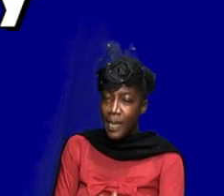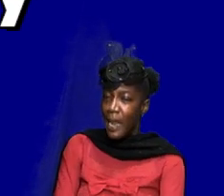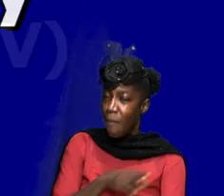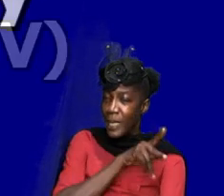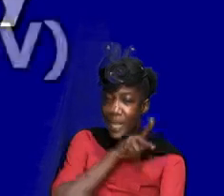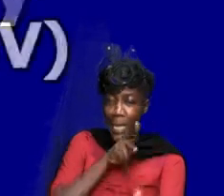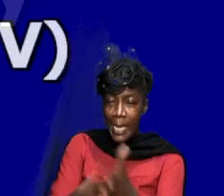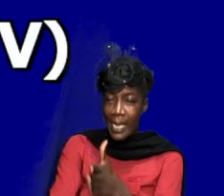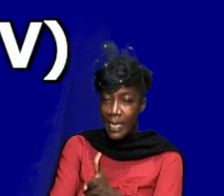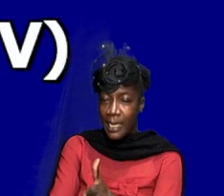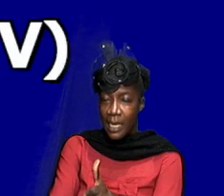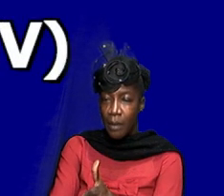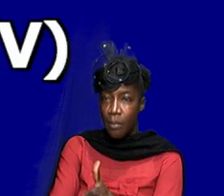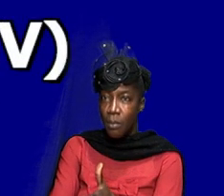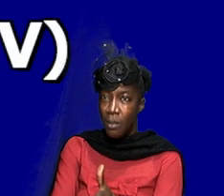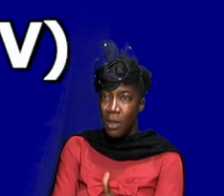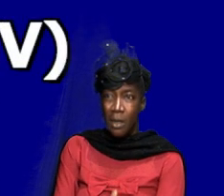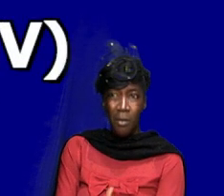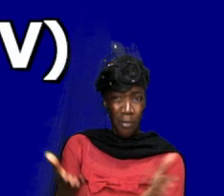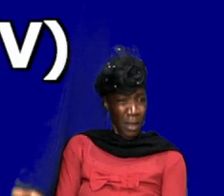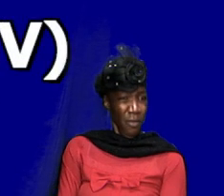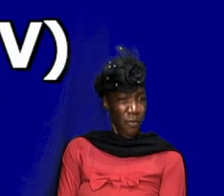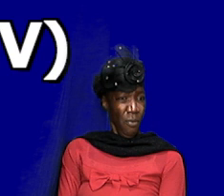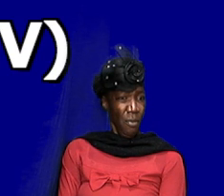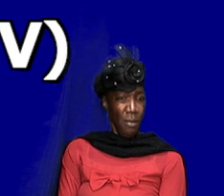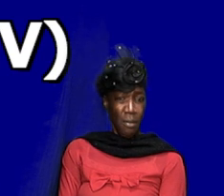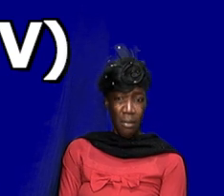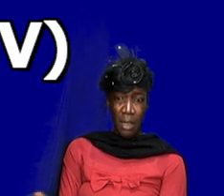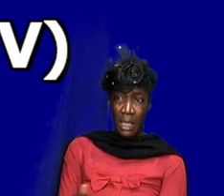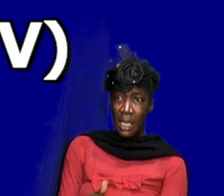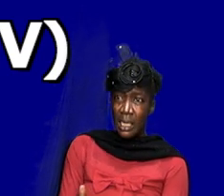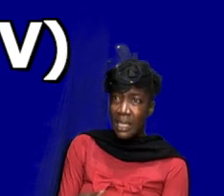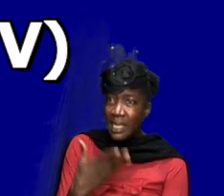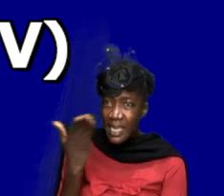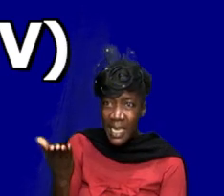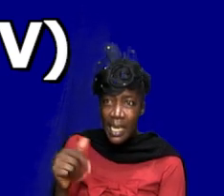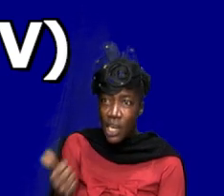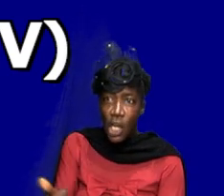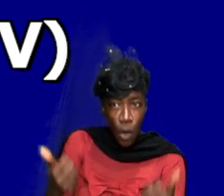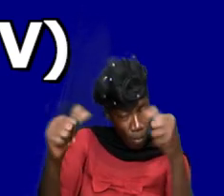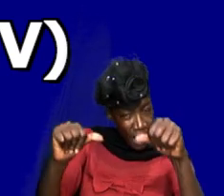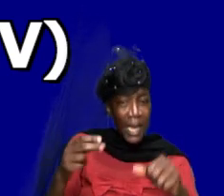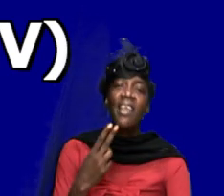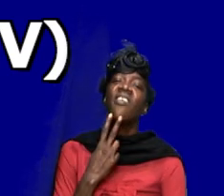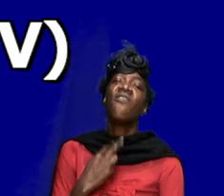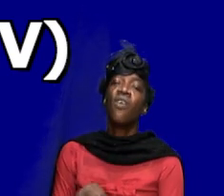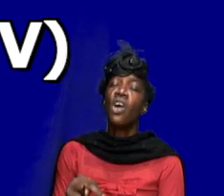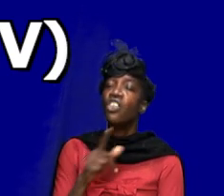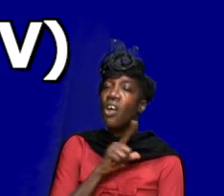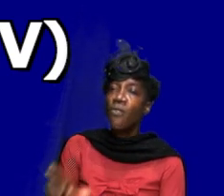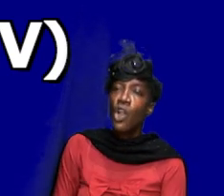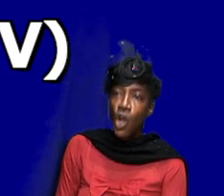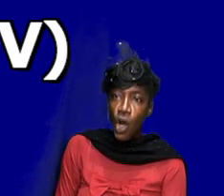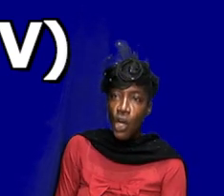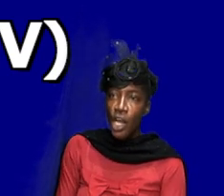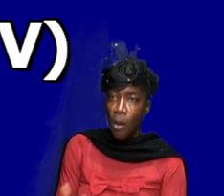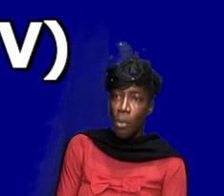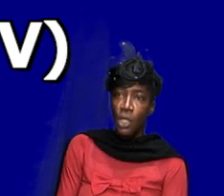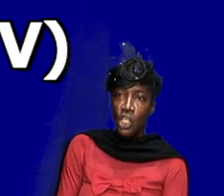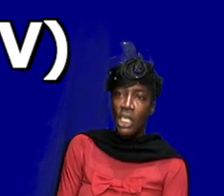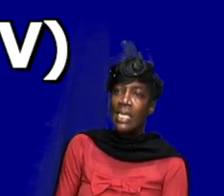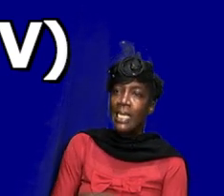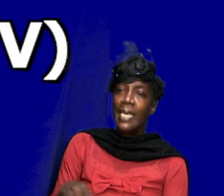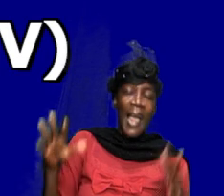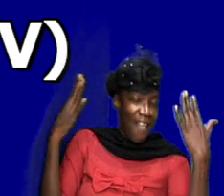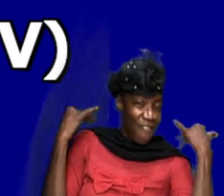consumed. Wherefore, then didst thou not obey the voice of the Lord, but didst